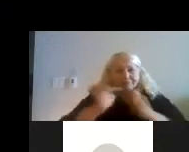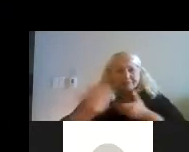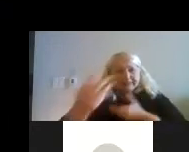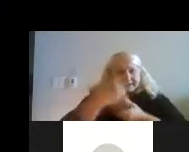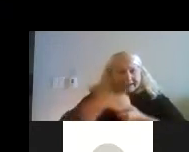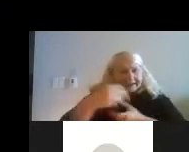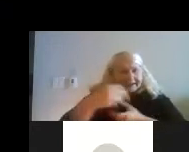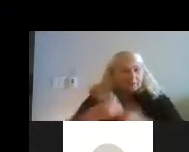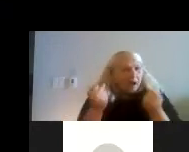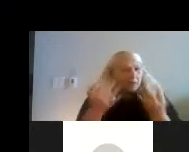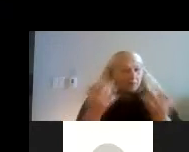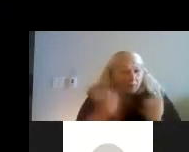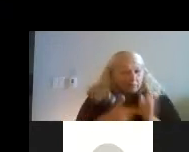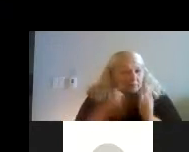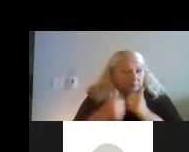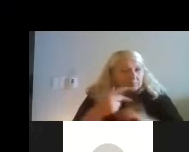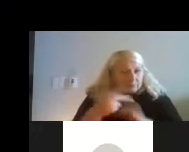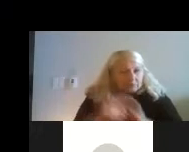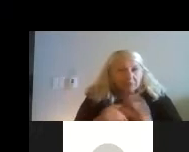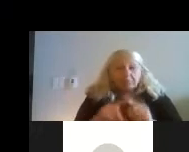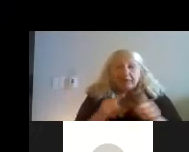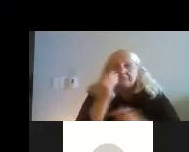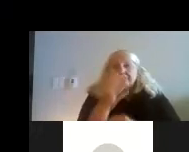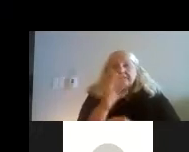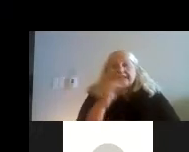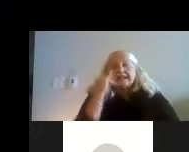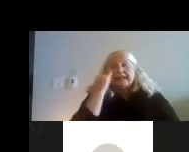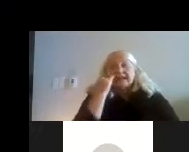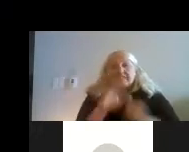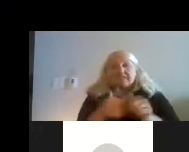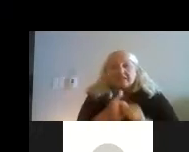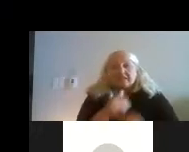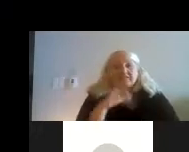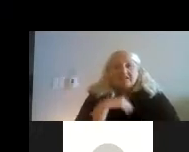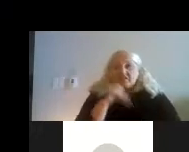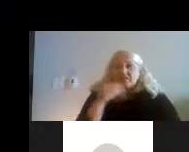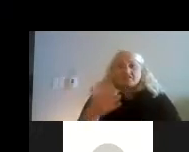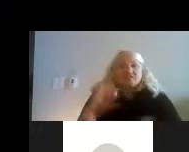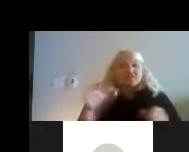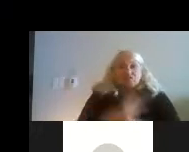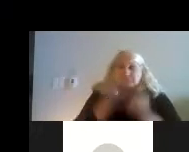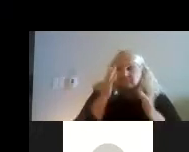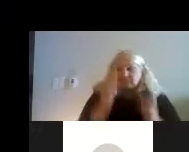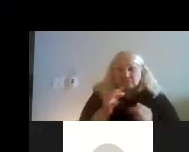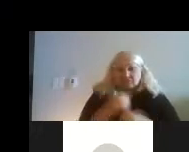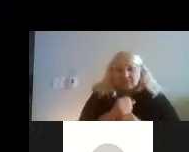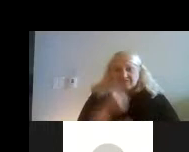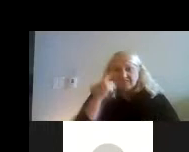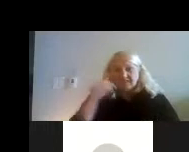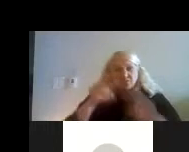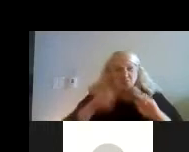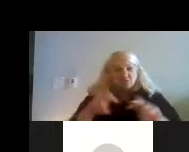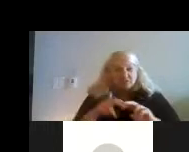But regardless if we're not handing over full decision making, I think that research still has a lot of other ways in